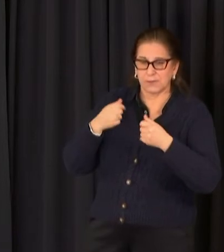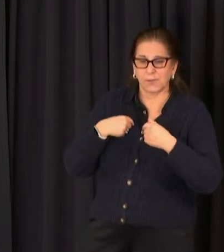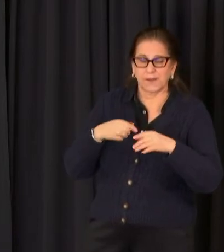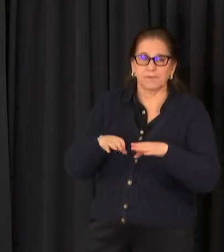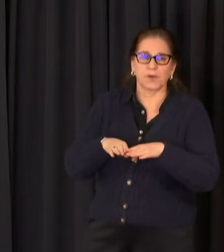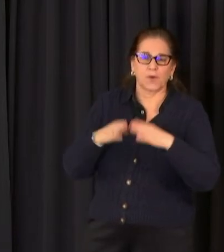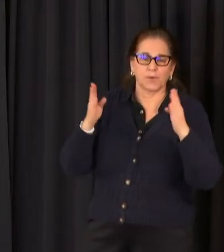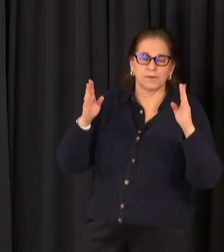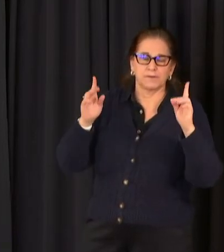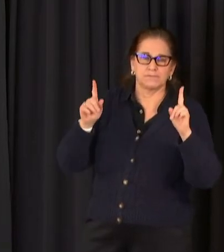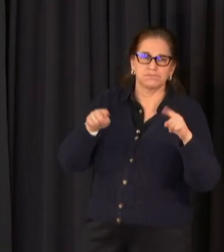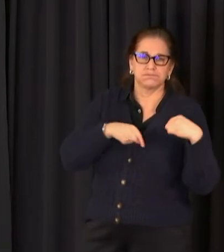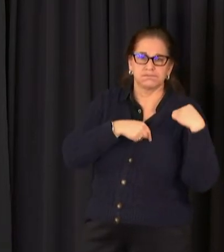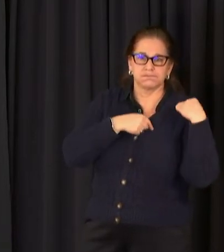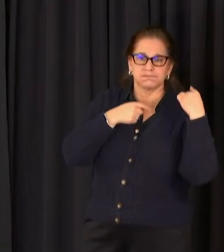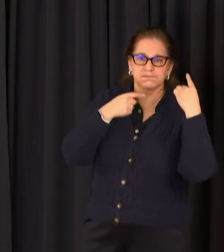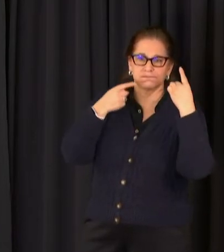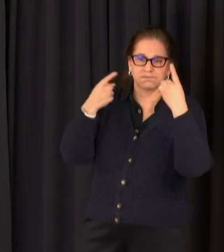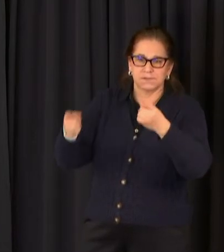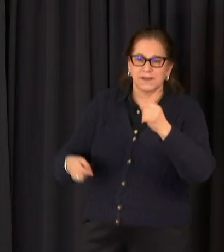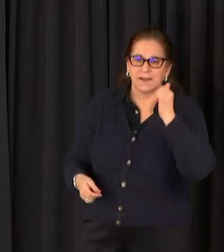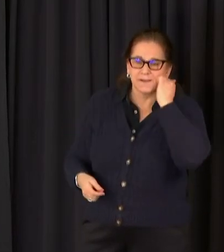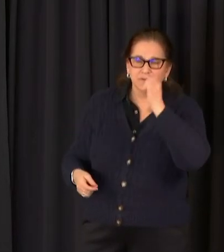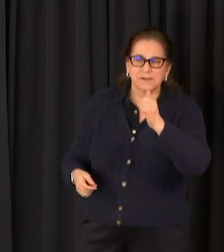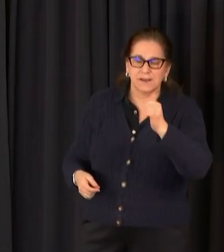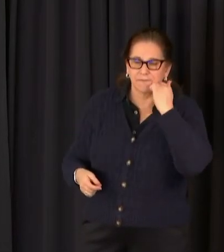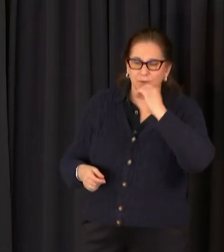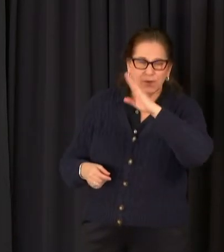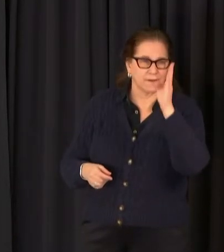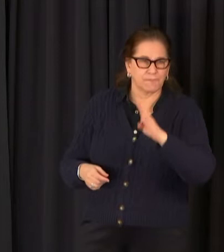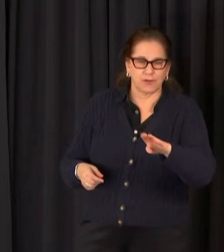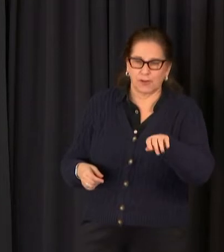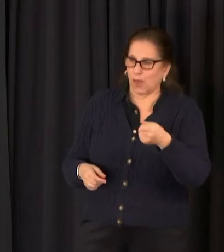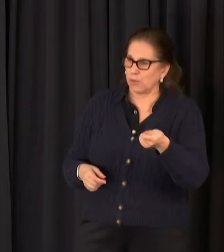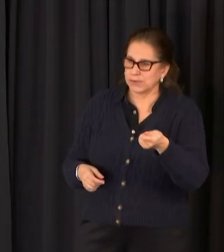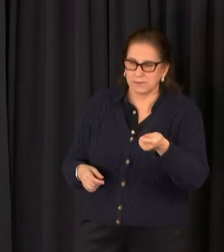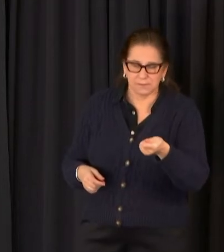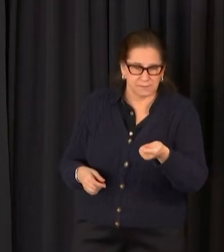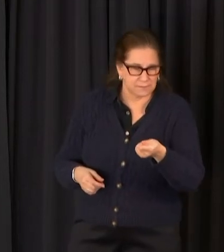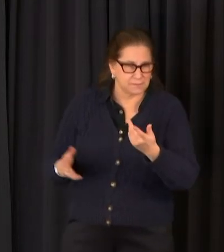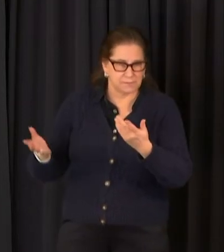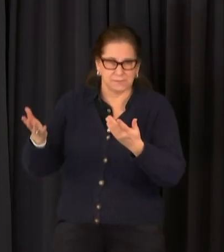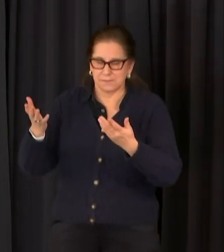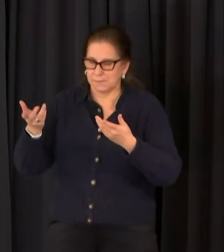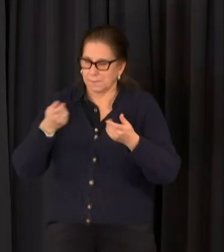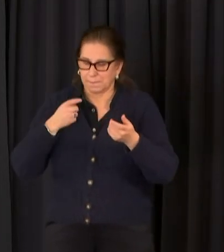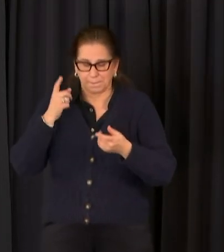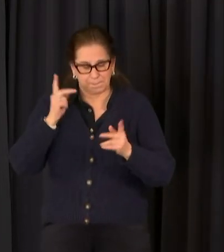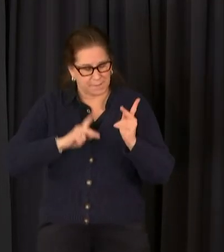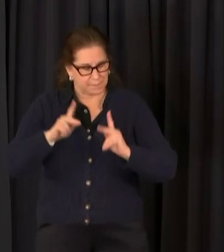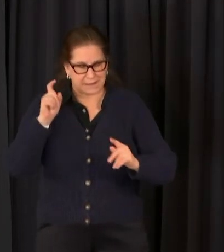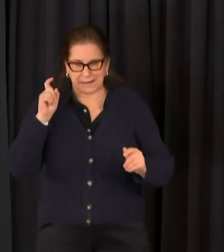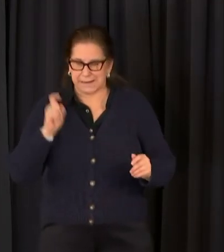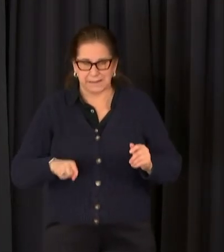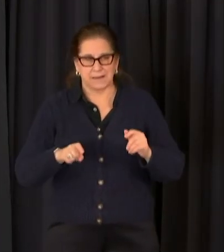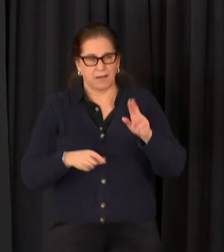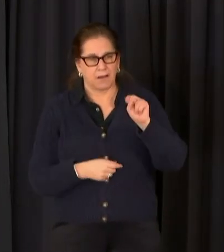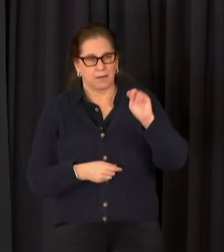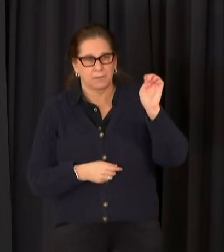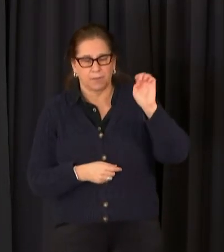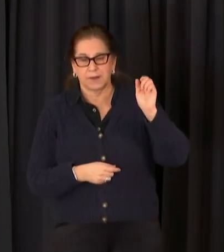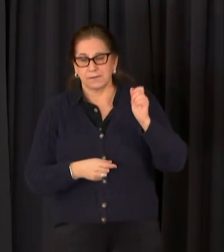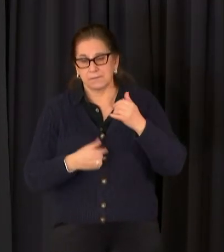we remain open. We don't turn the lights off because we're always working, but I look forward to continuing